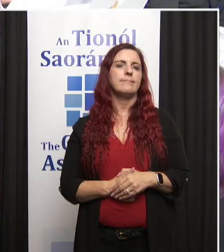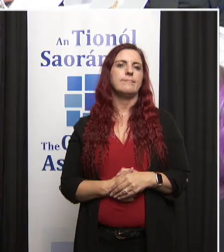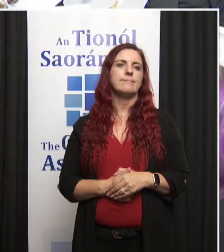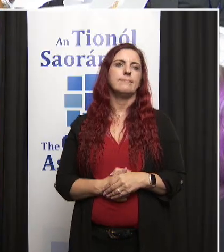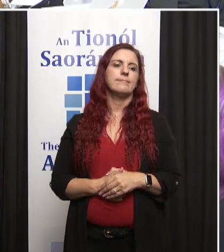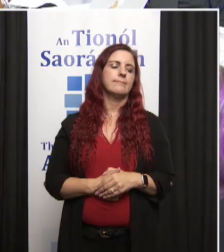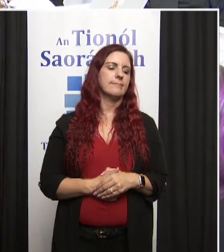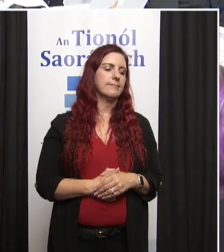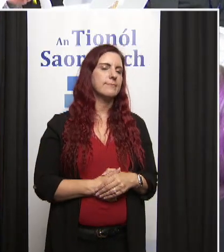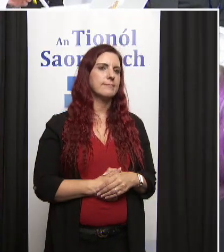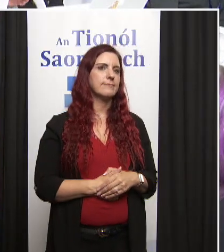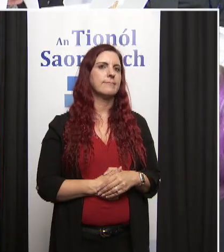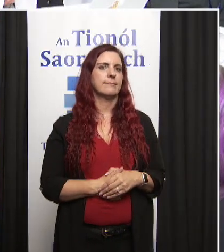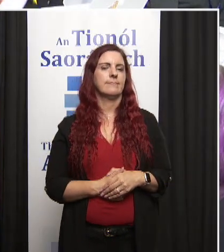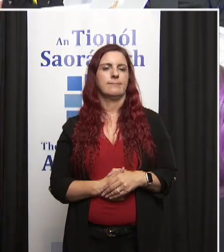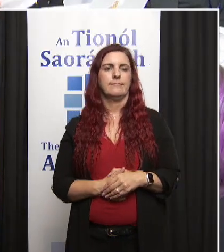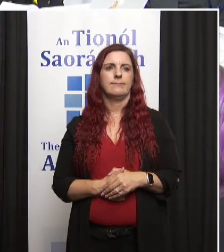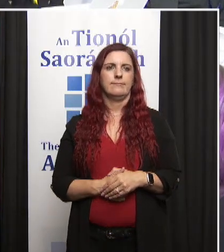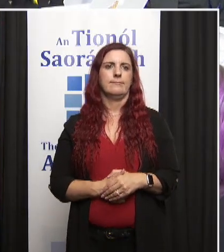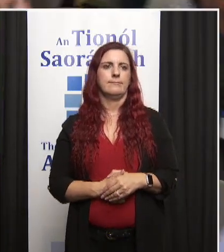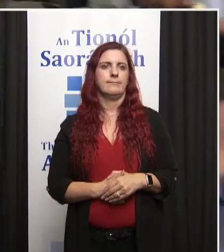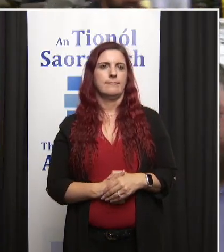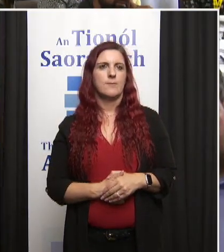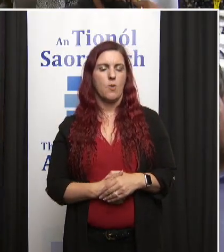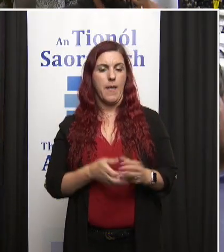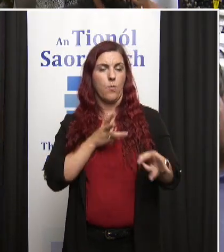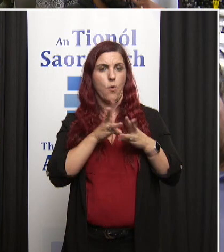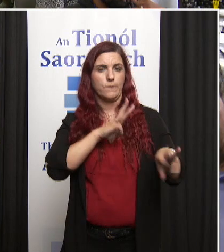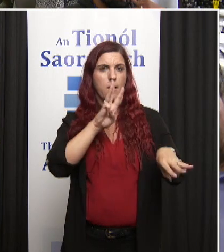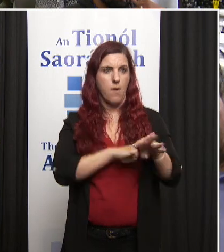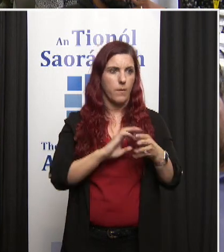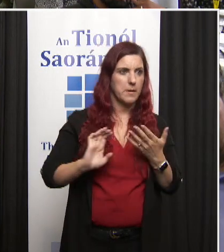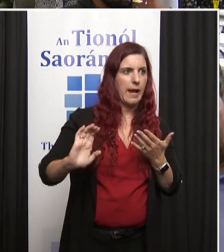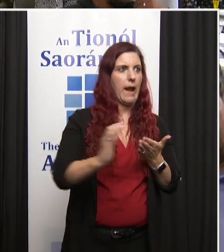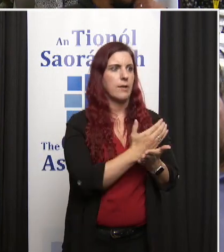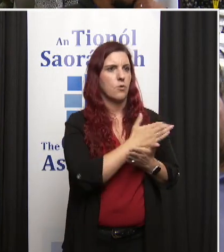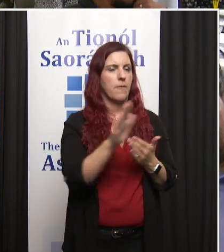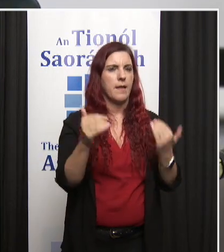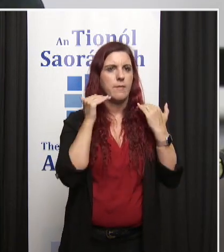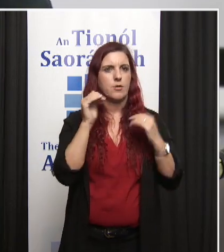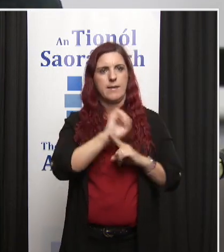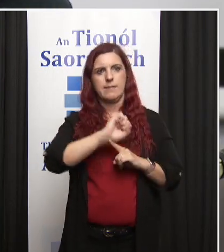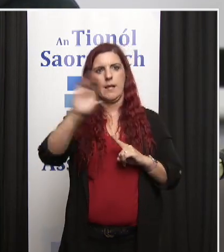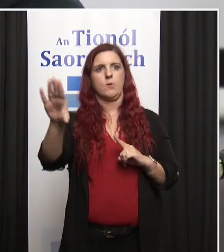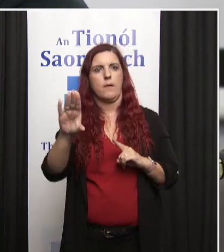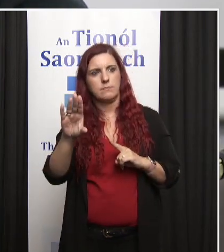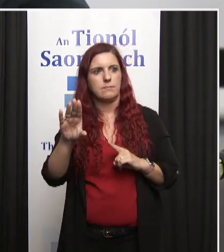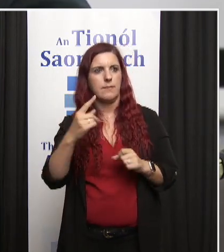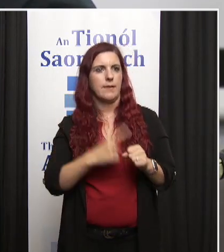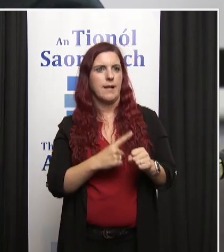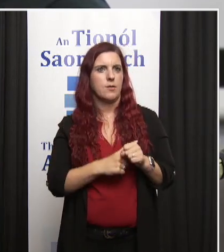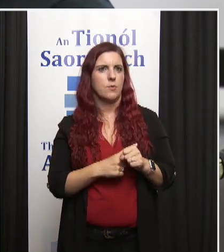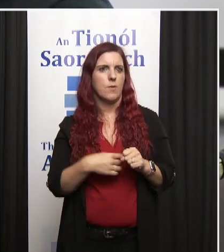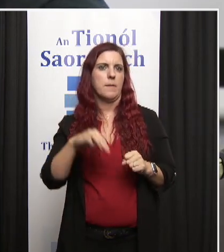That empowerment exercise certainly worked. We're going to take that away, bring it all together and send the pack out to you, because we'll be